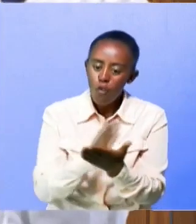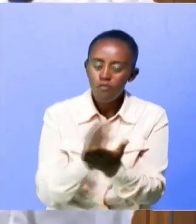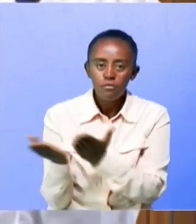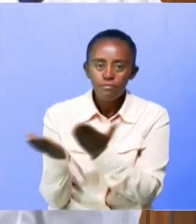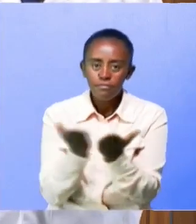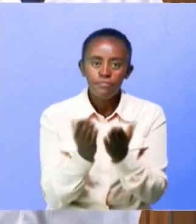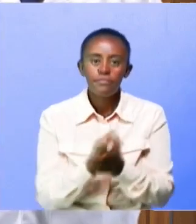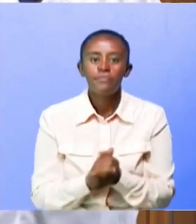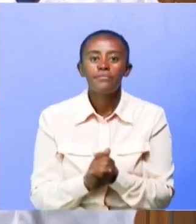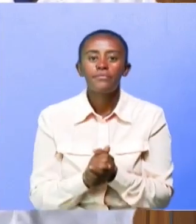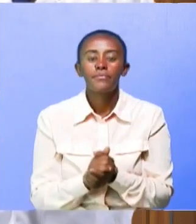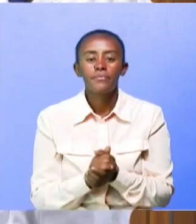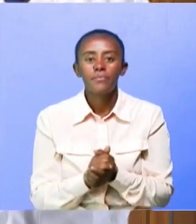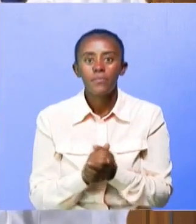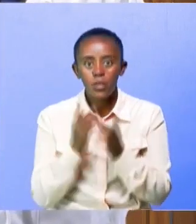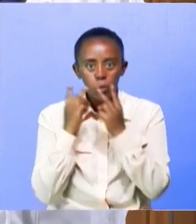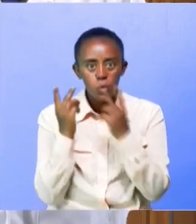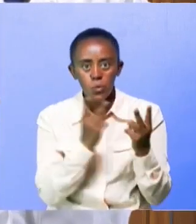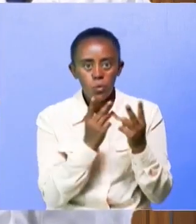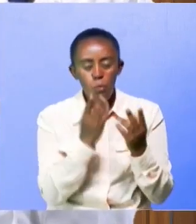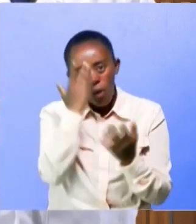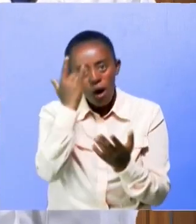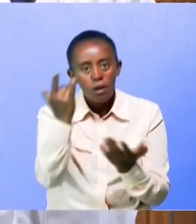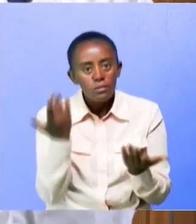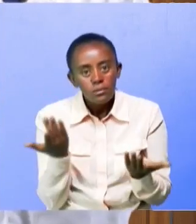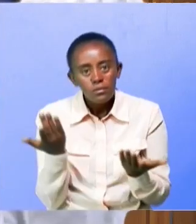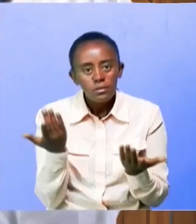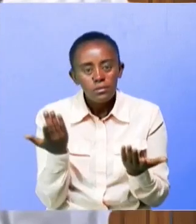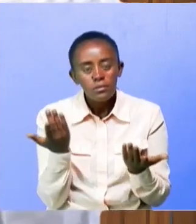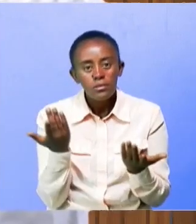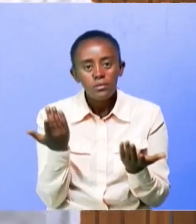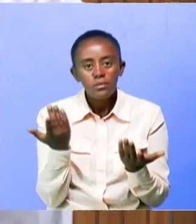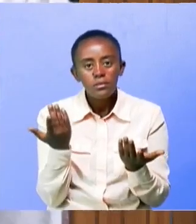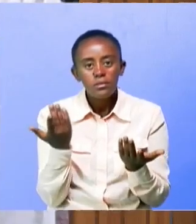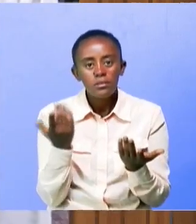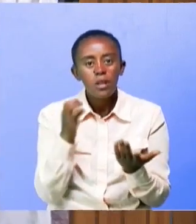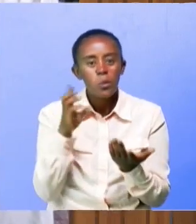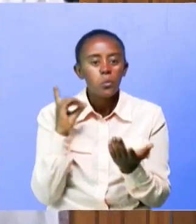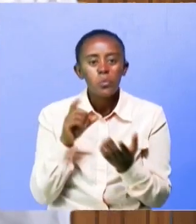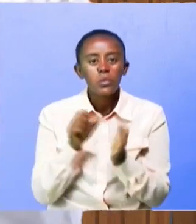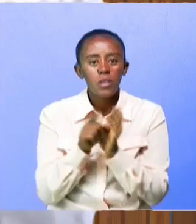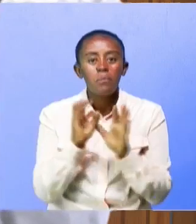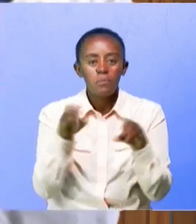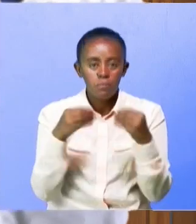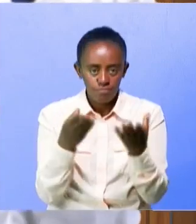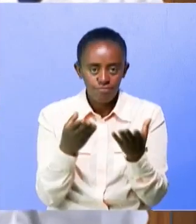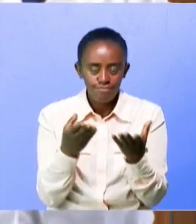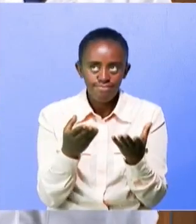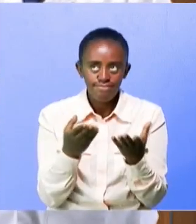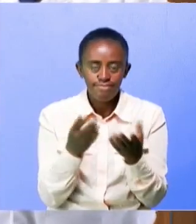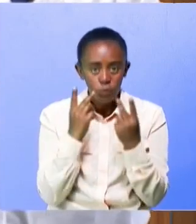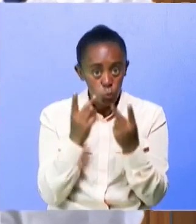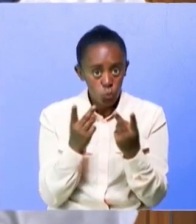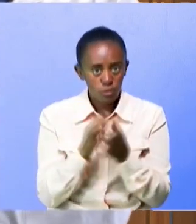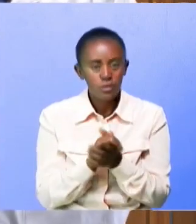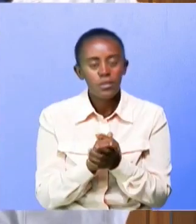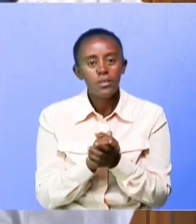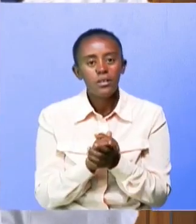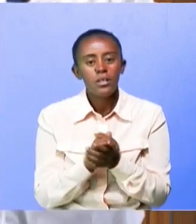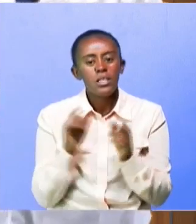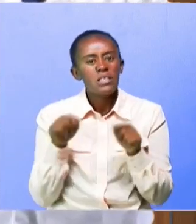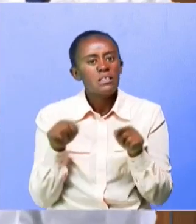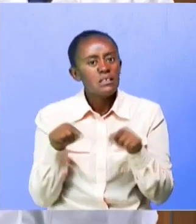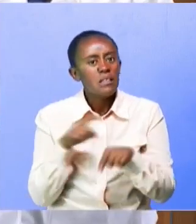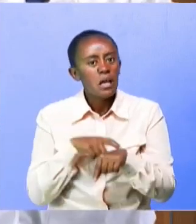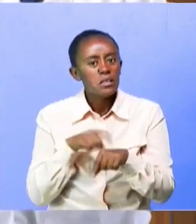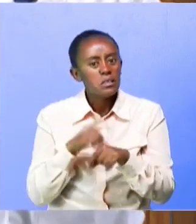themselves. You see? That is why. I would like to give you another example. Look now. You see, these days,